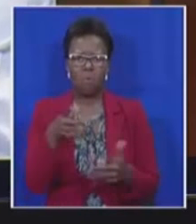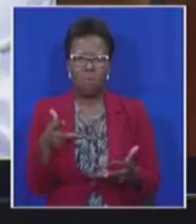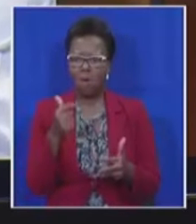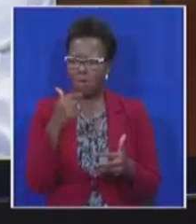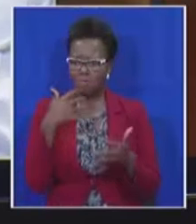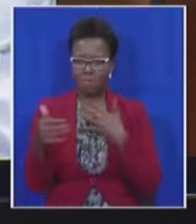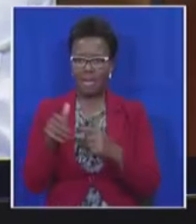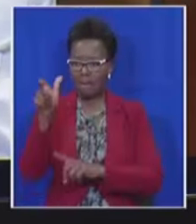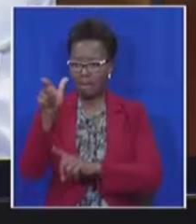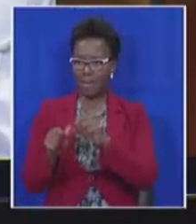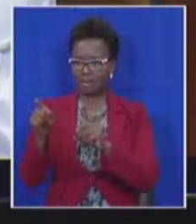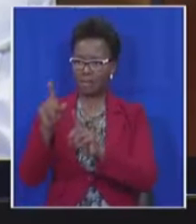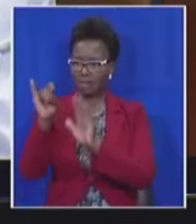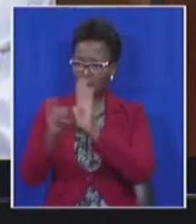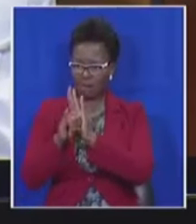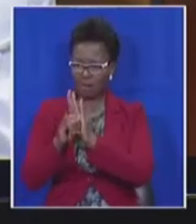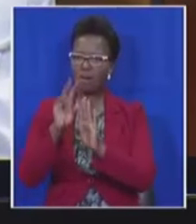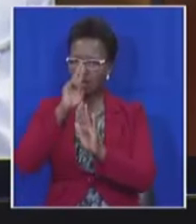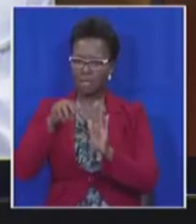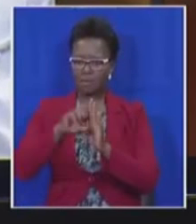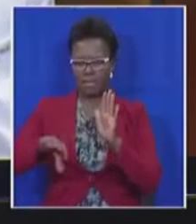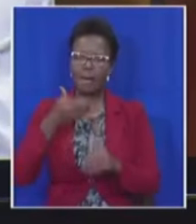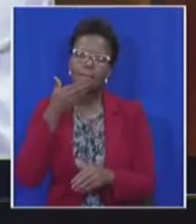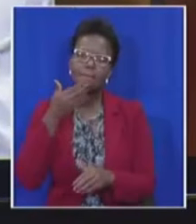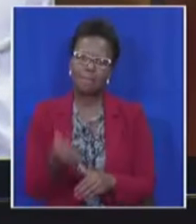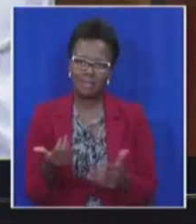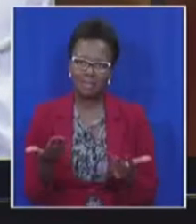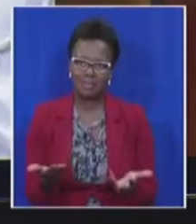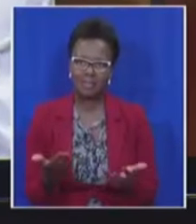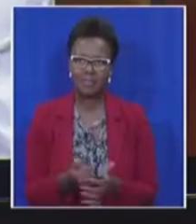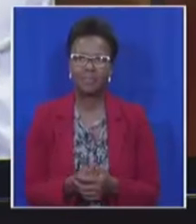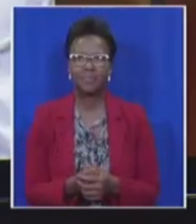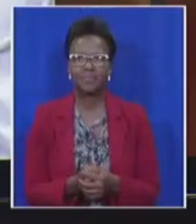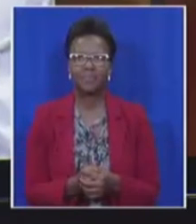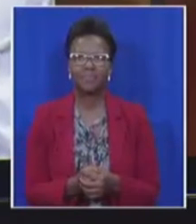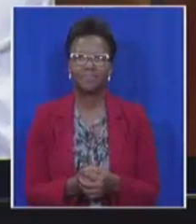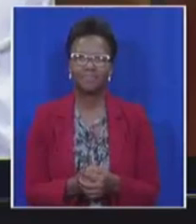anyone, Honourable Member, and if you did so, we request you to withdraw.